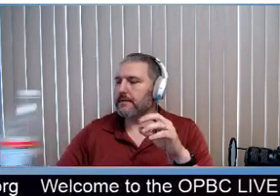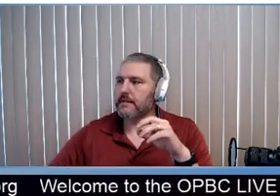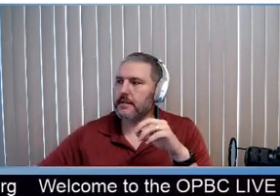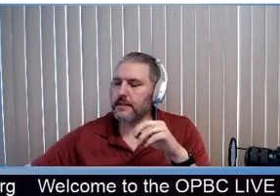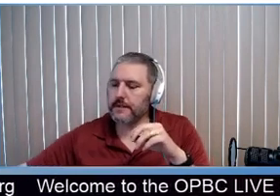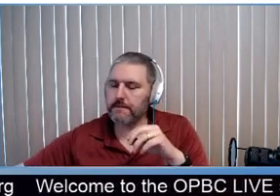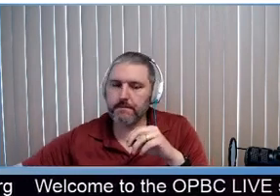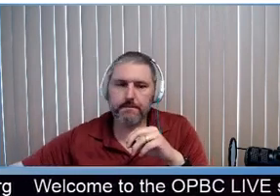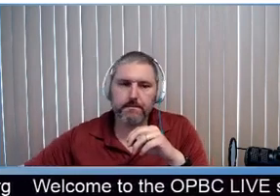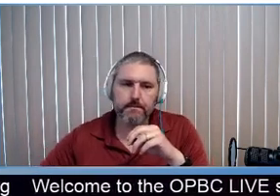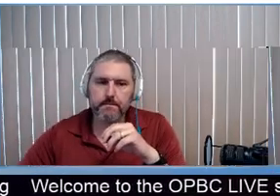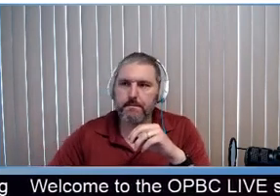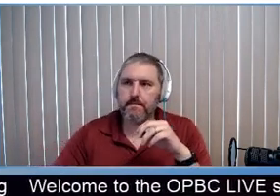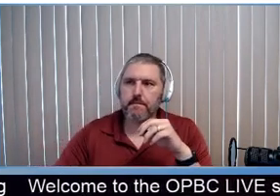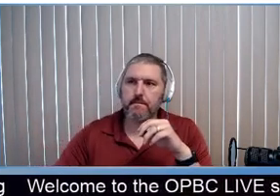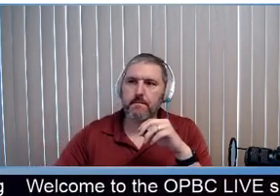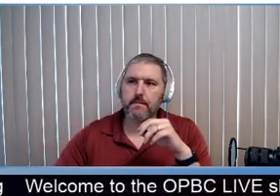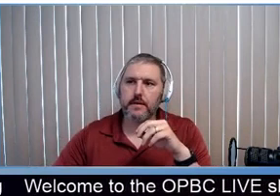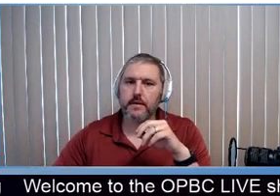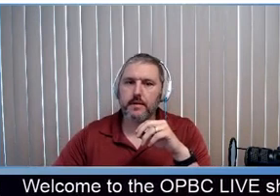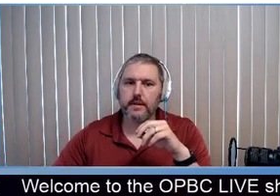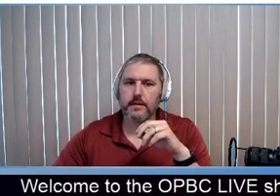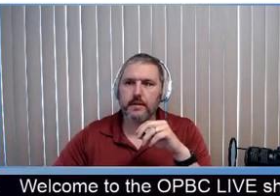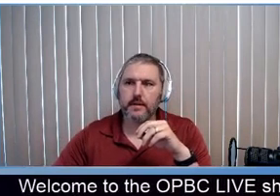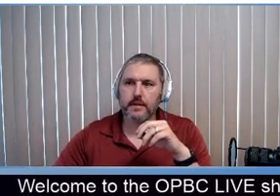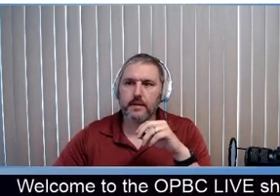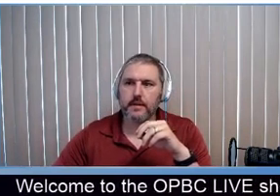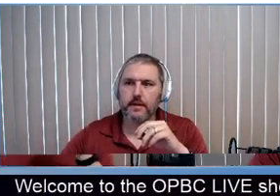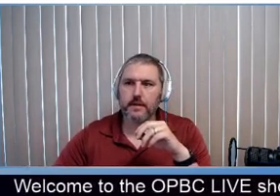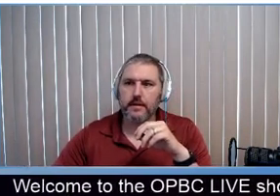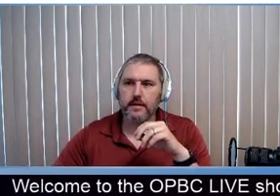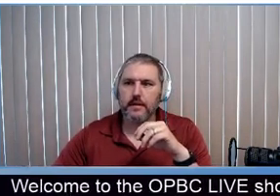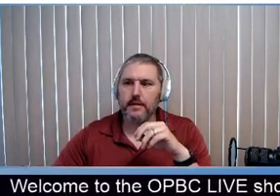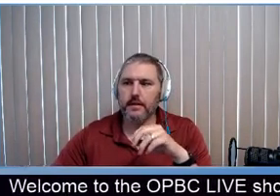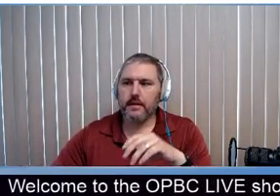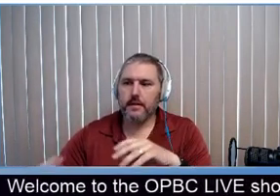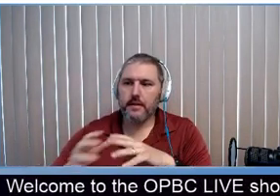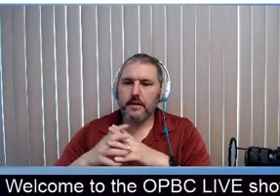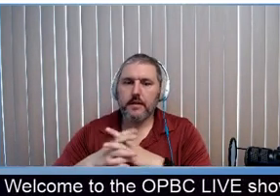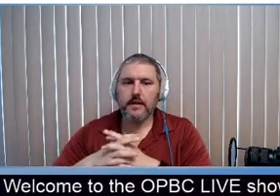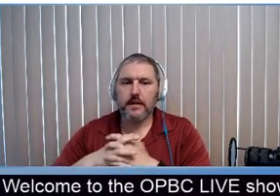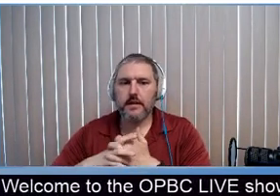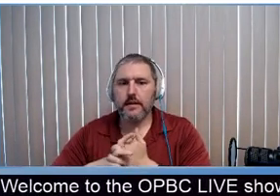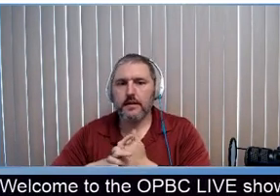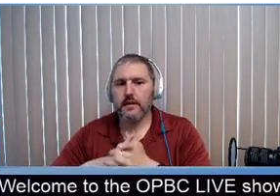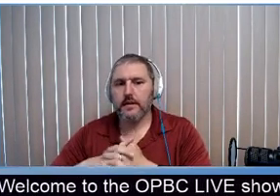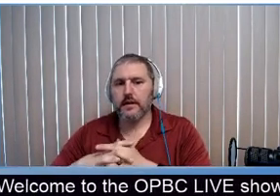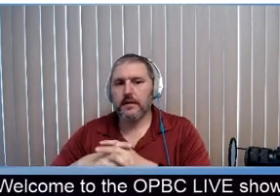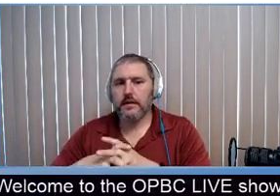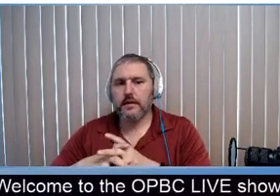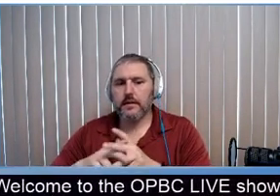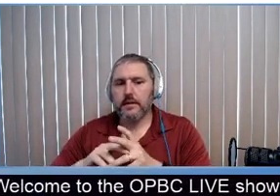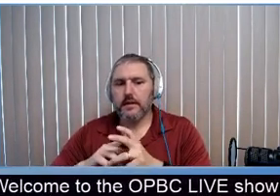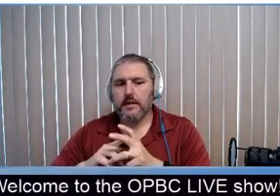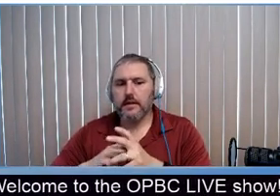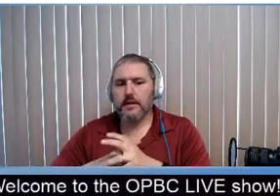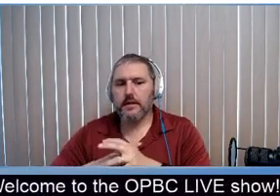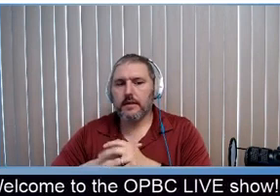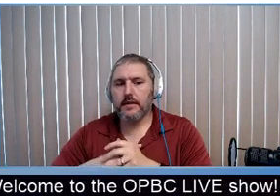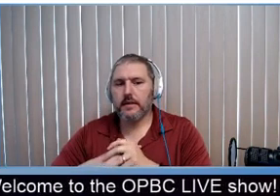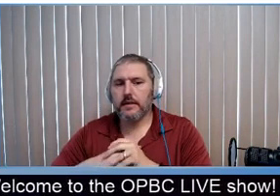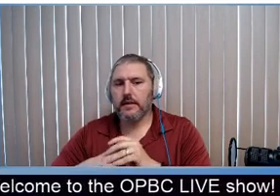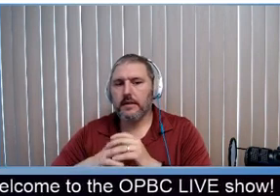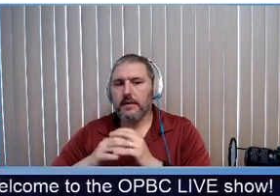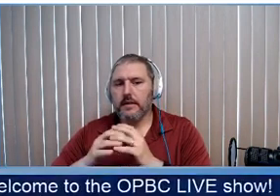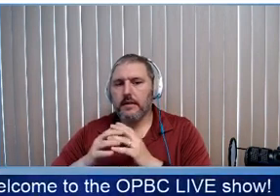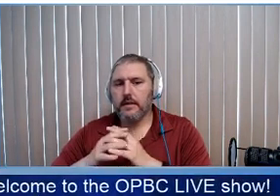leads on that? We continue to follow that information, that intel. I'm keeping the mayor briefed on that as we speak. I will